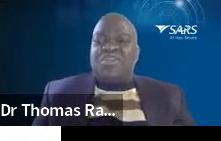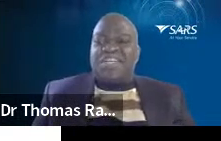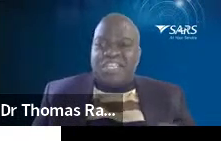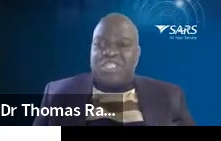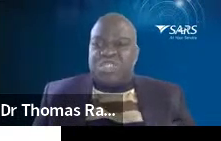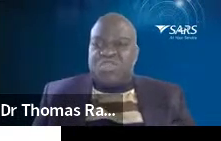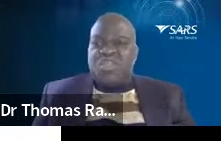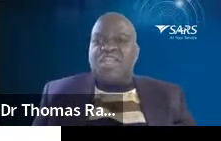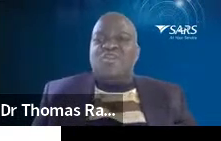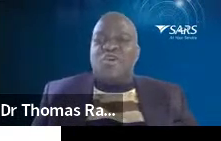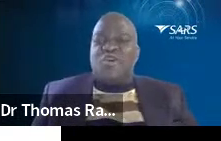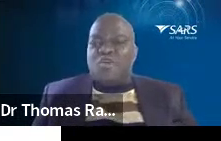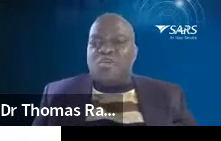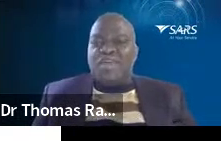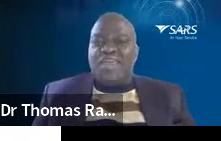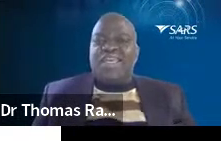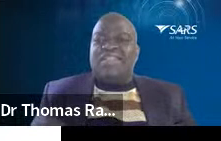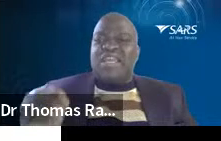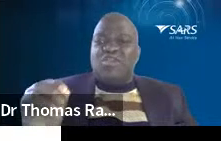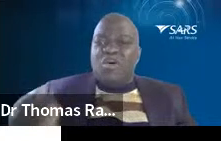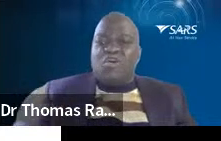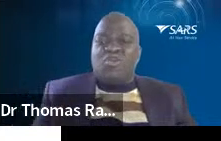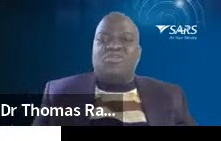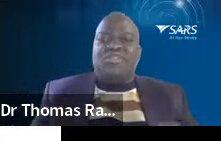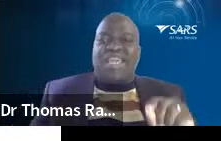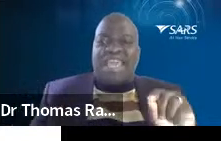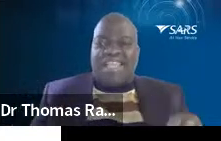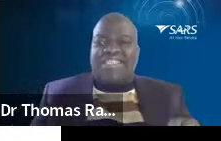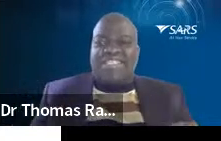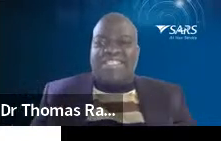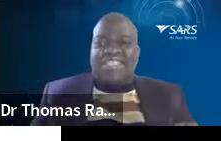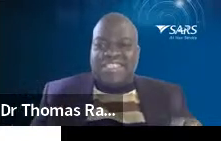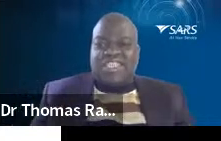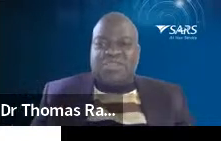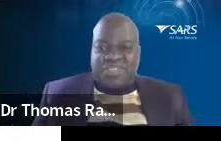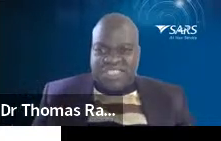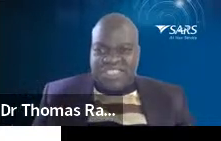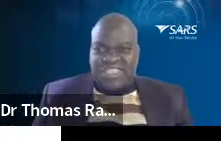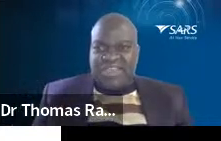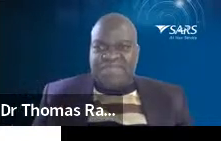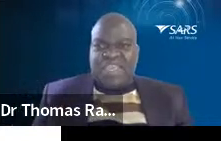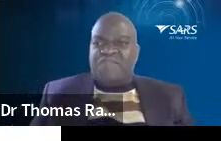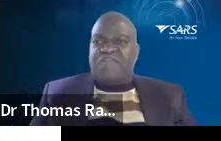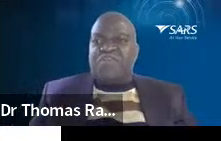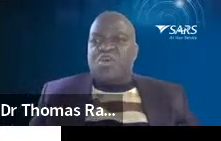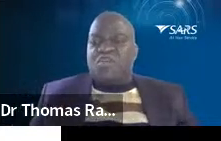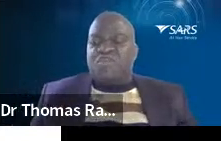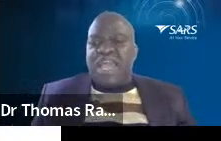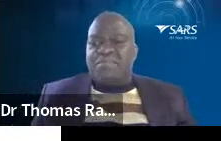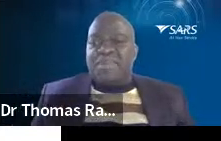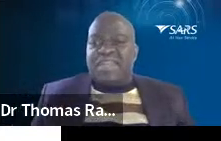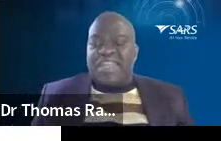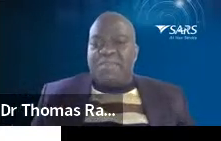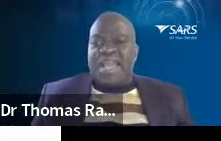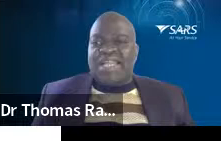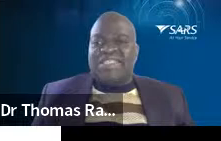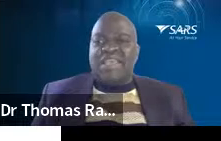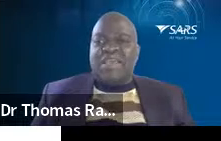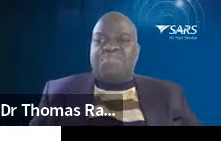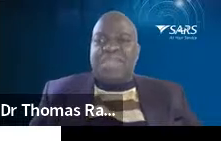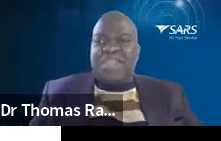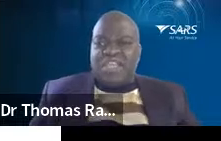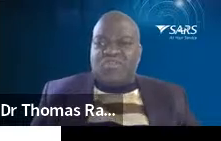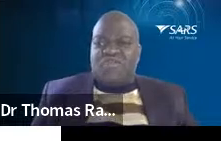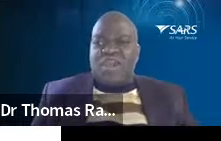in contradiction with the law, the act takes precedent. If we talk of